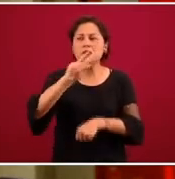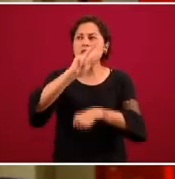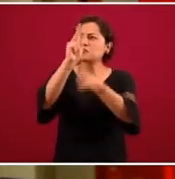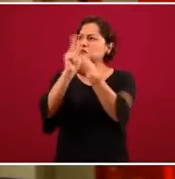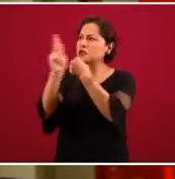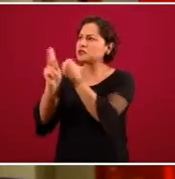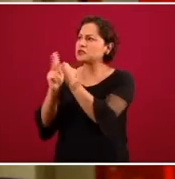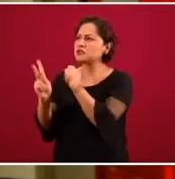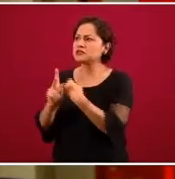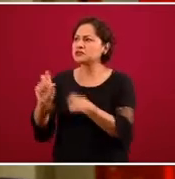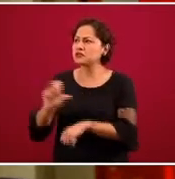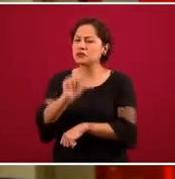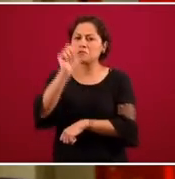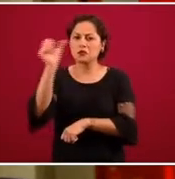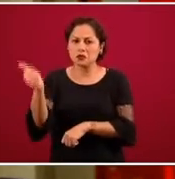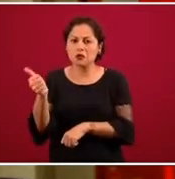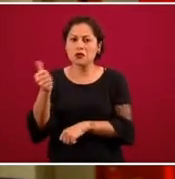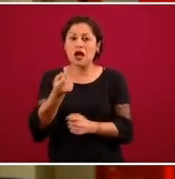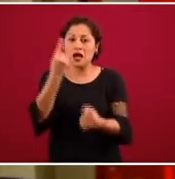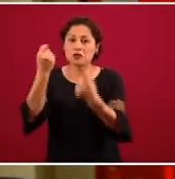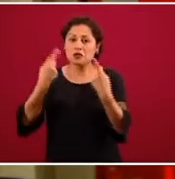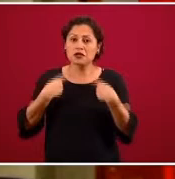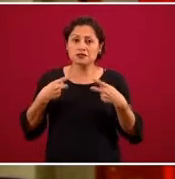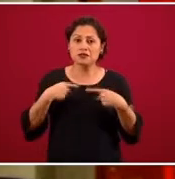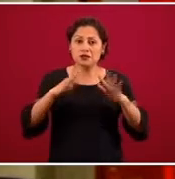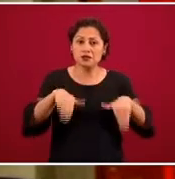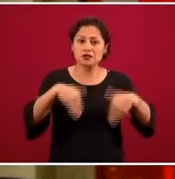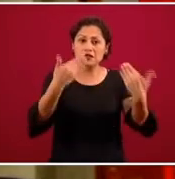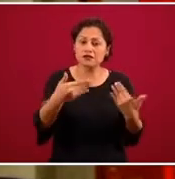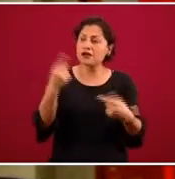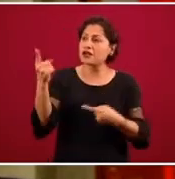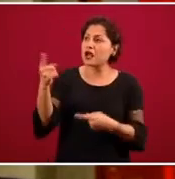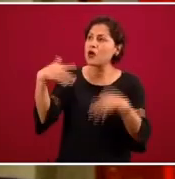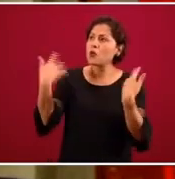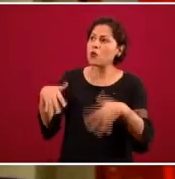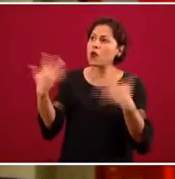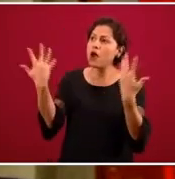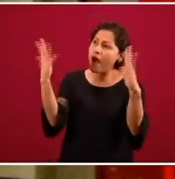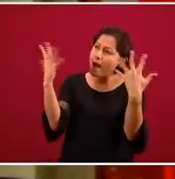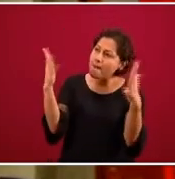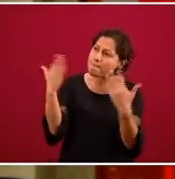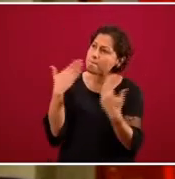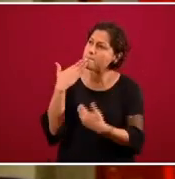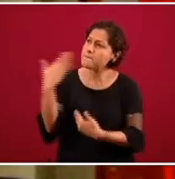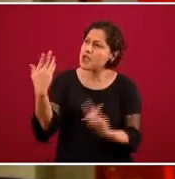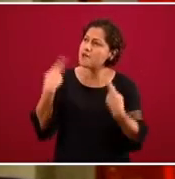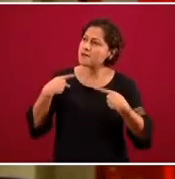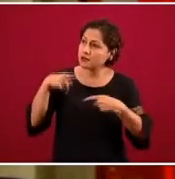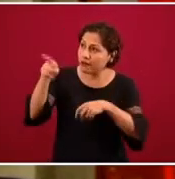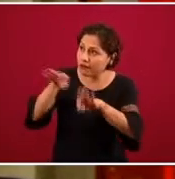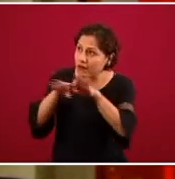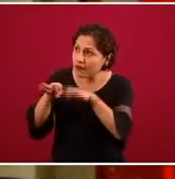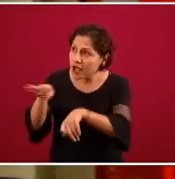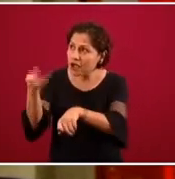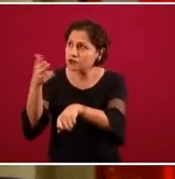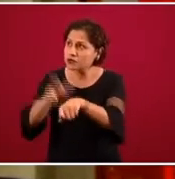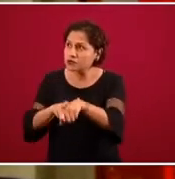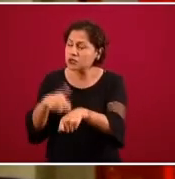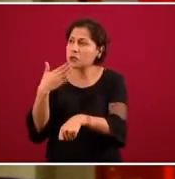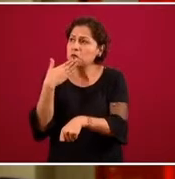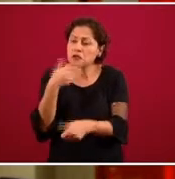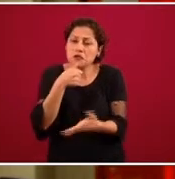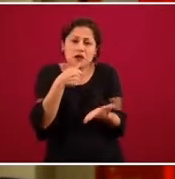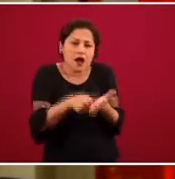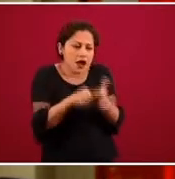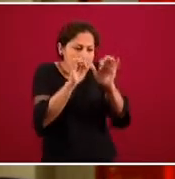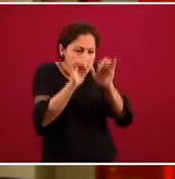know, they even do homages to them. They clap for them. They write letters to them to thank